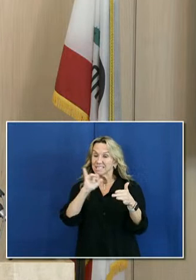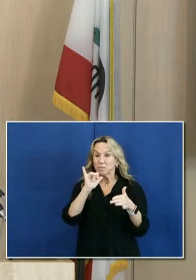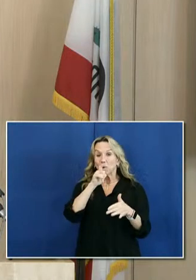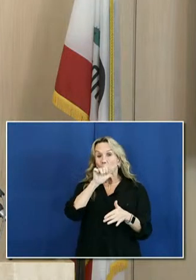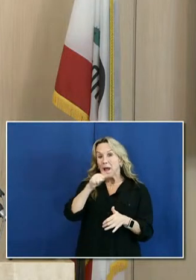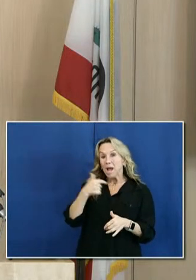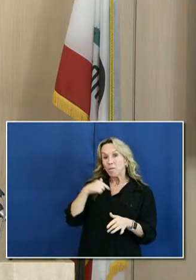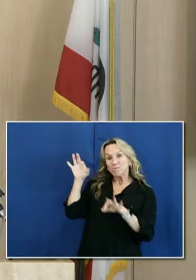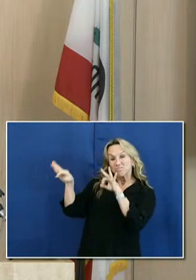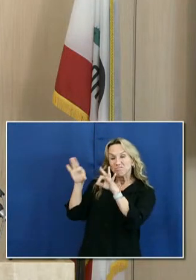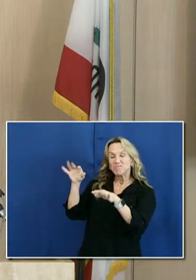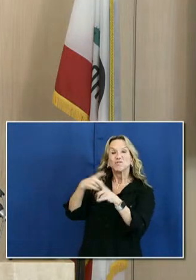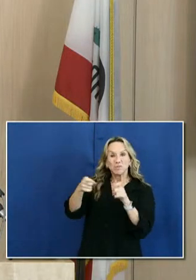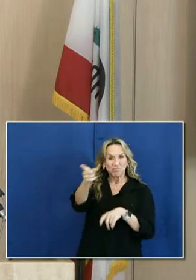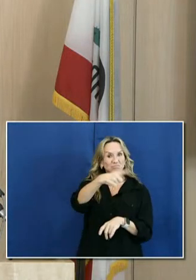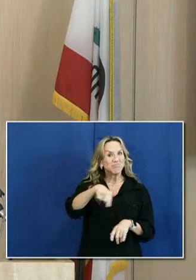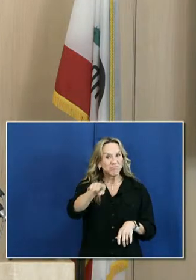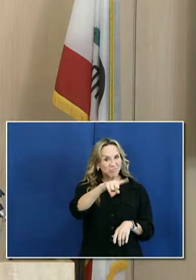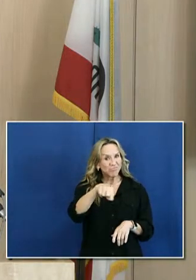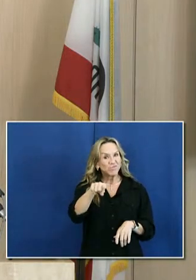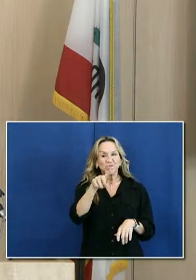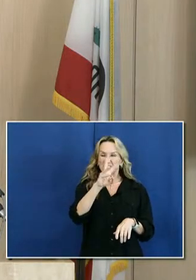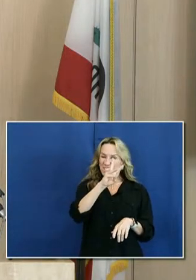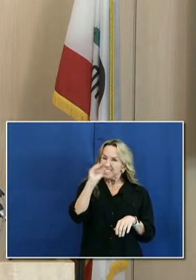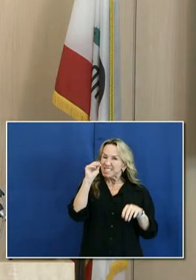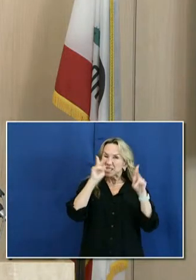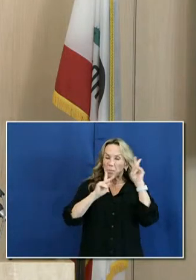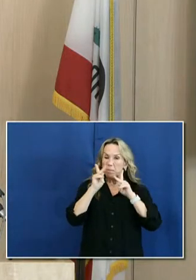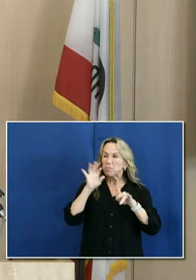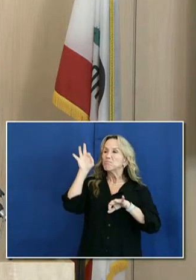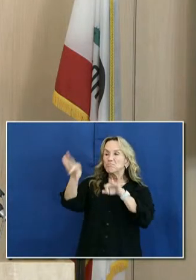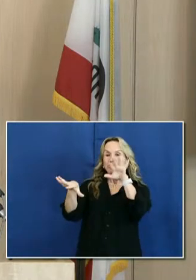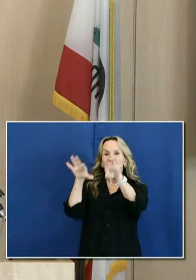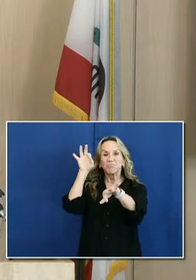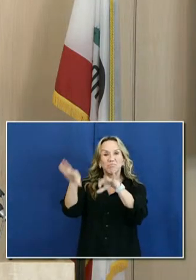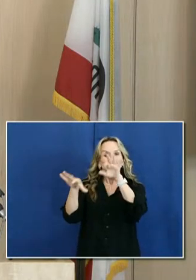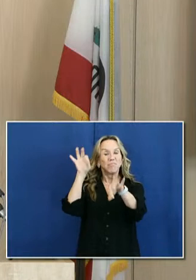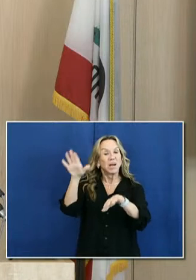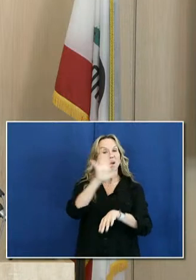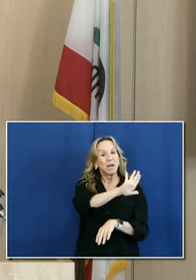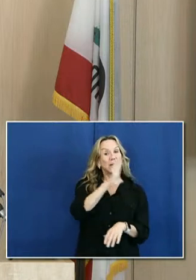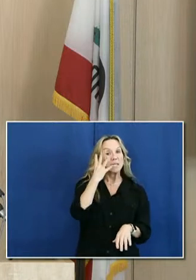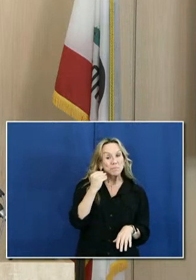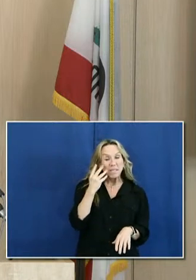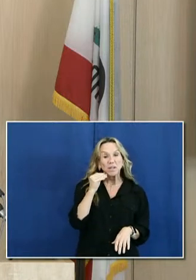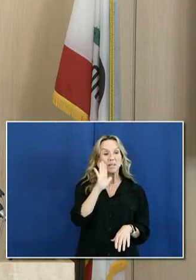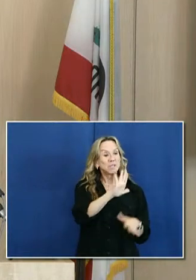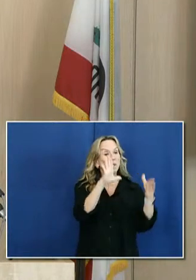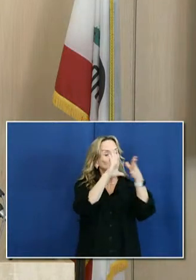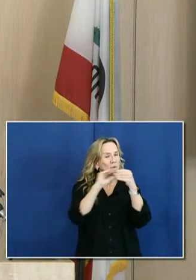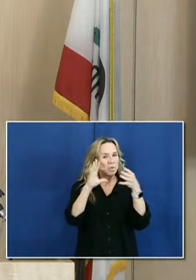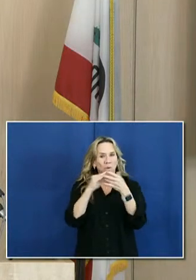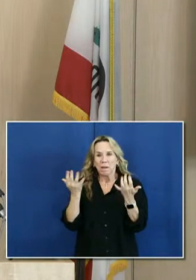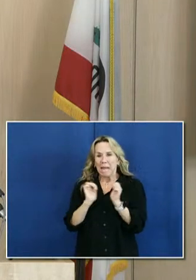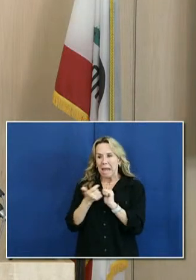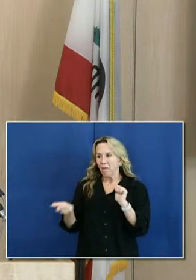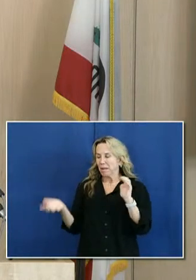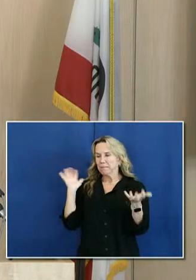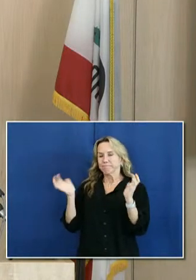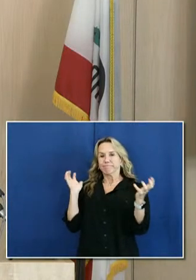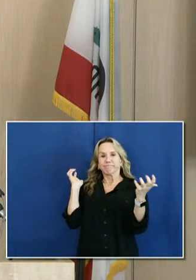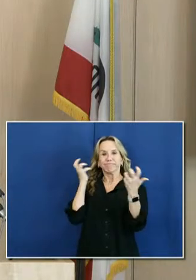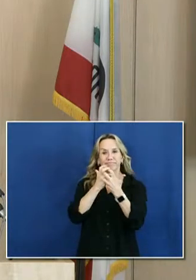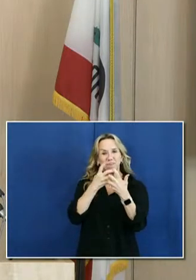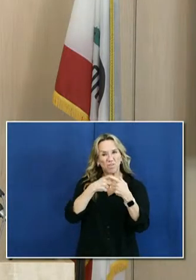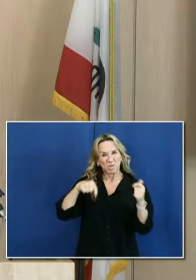We heard from nearly 60 speakers who shared their experiences, opinions, and their stories of coping with the fallout from